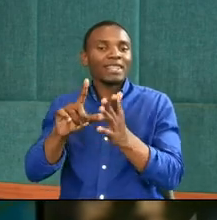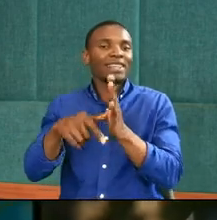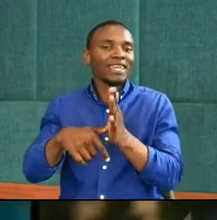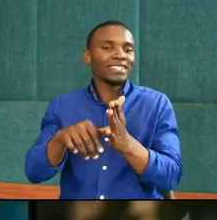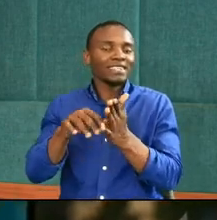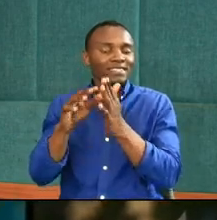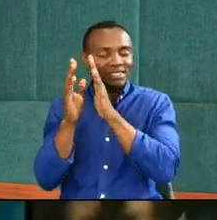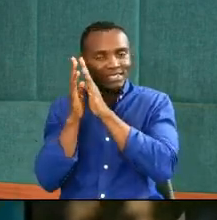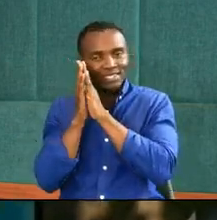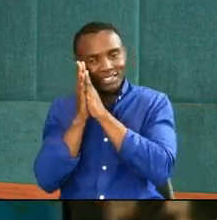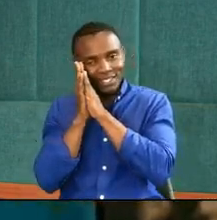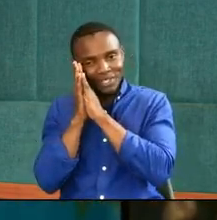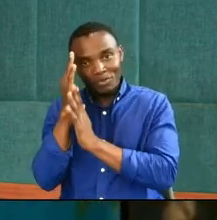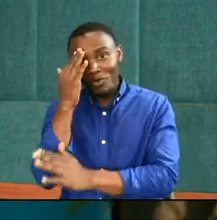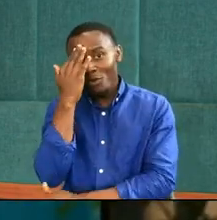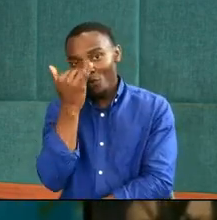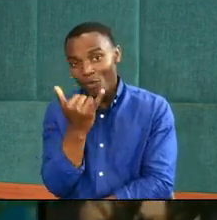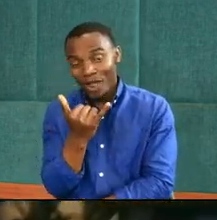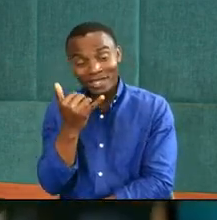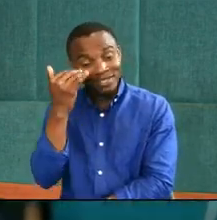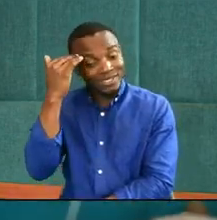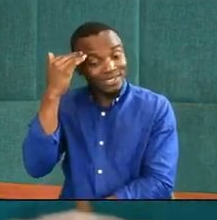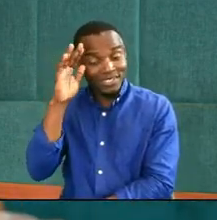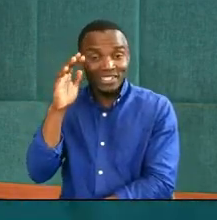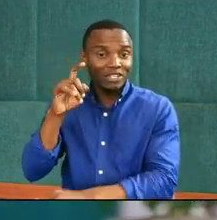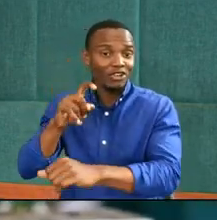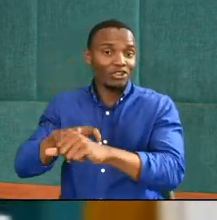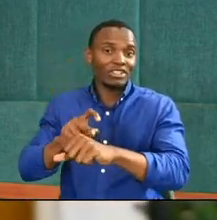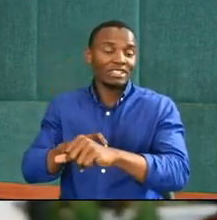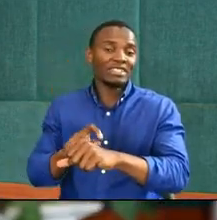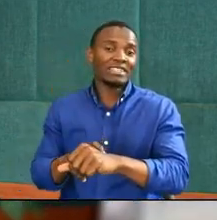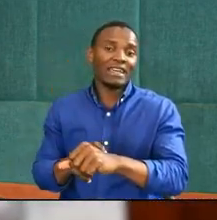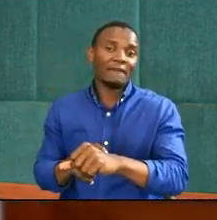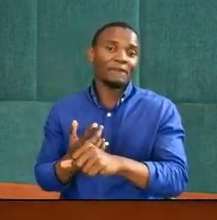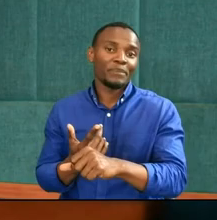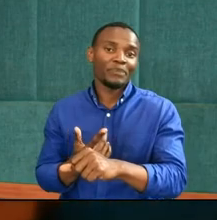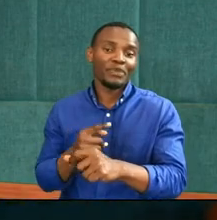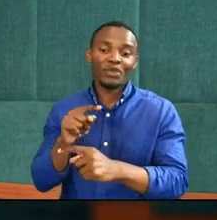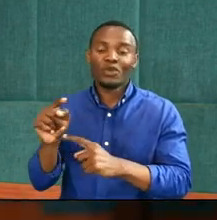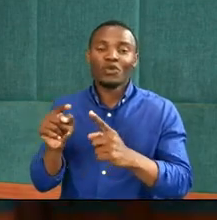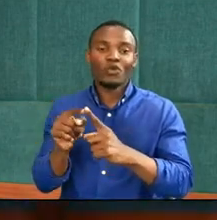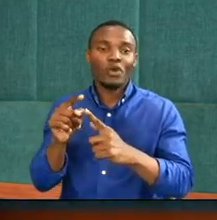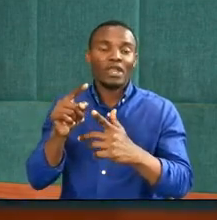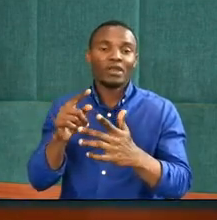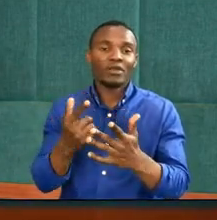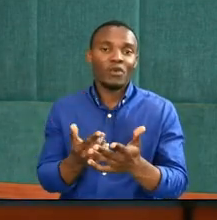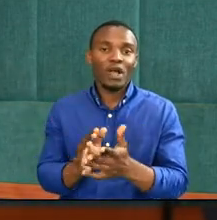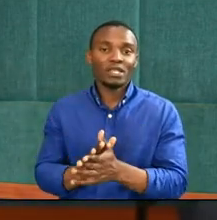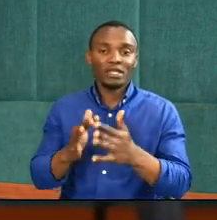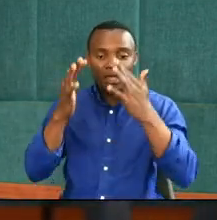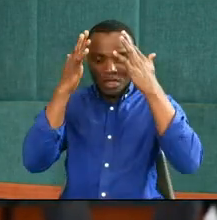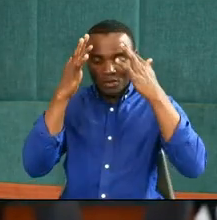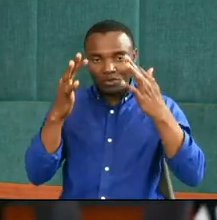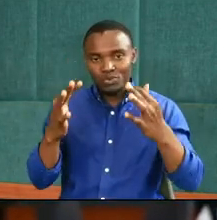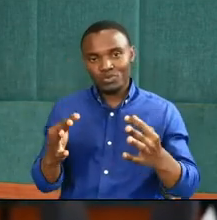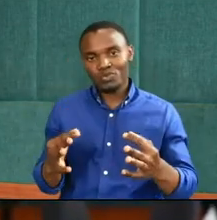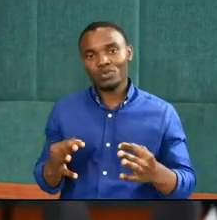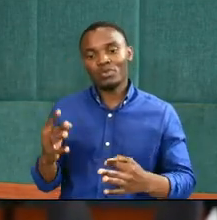Why? They didn't know the time when the bridegroom